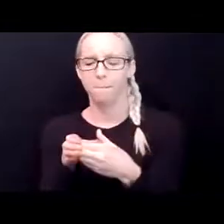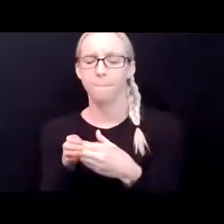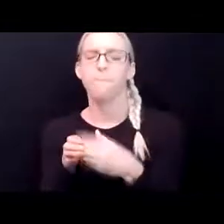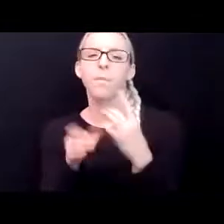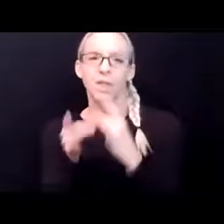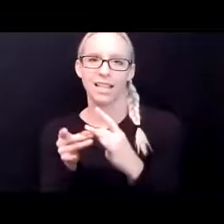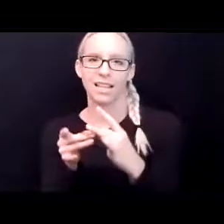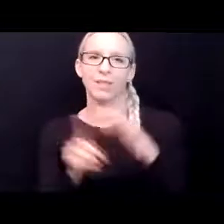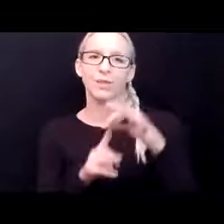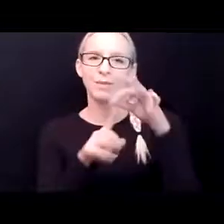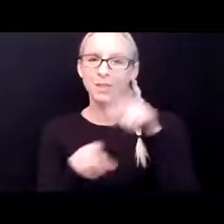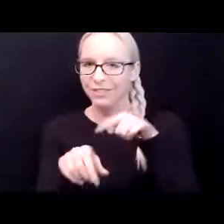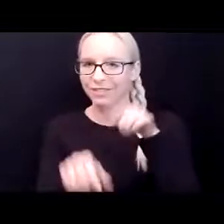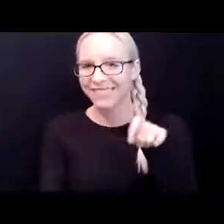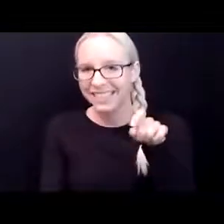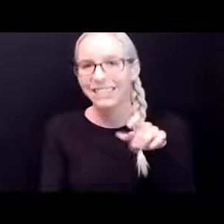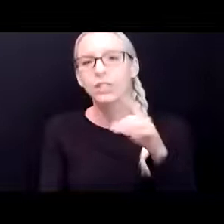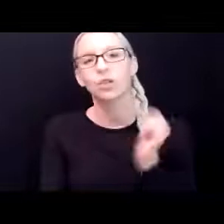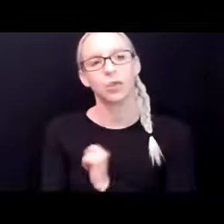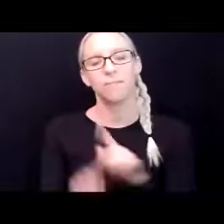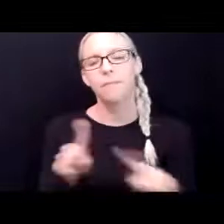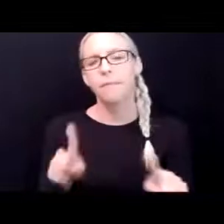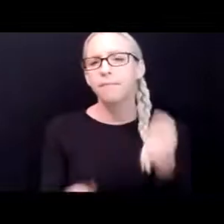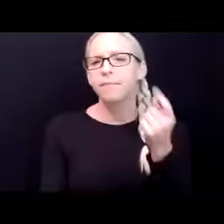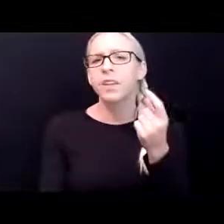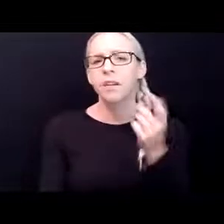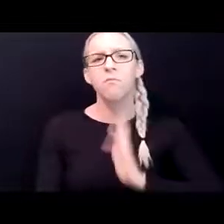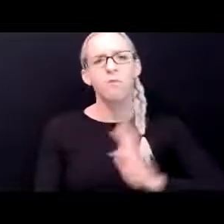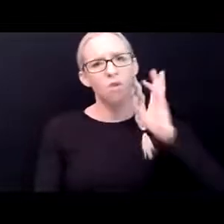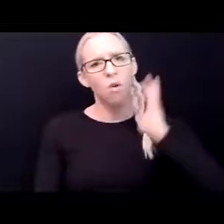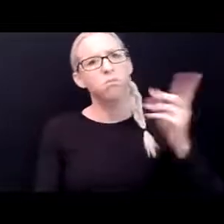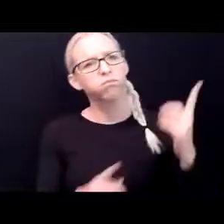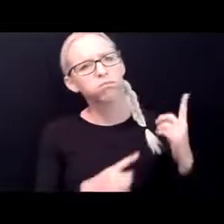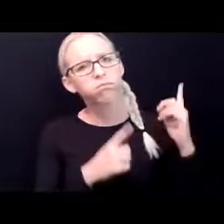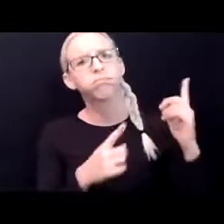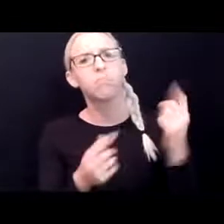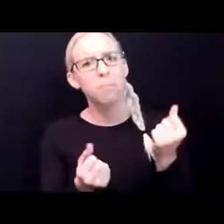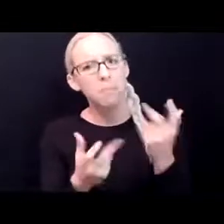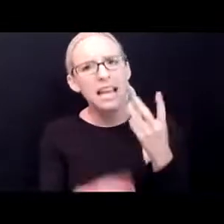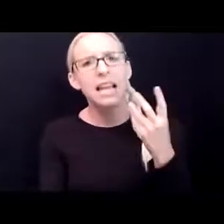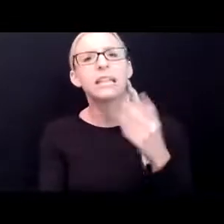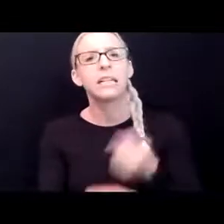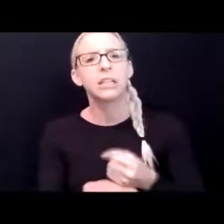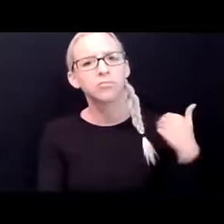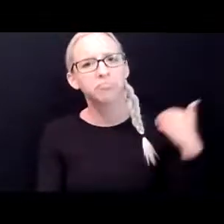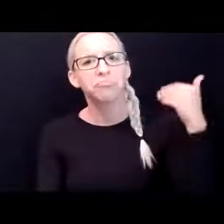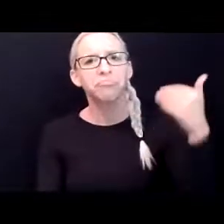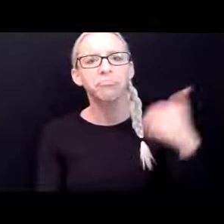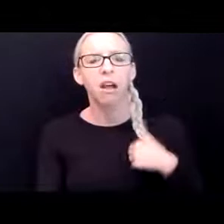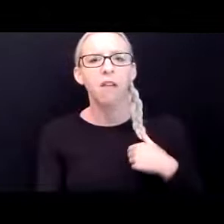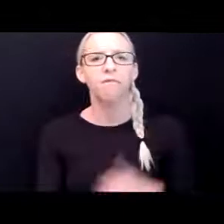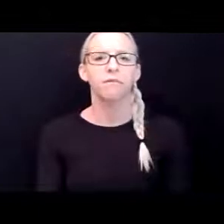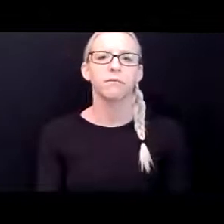been around for many, many years before that. And as John mentioned before, one of the big things